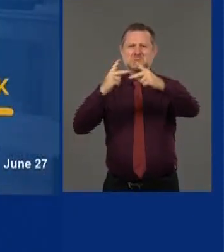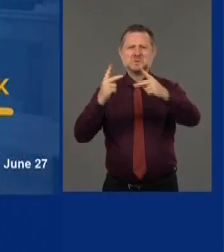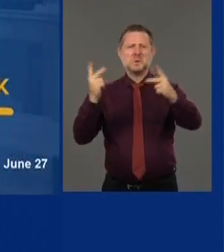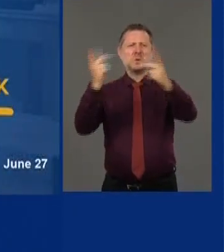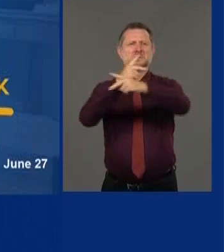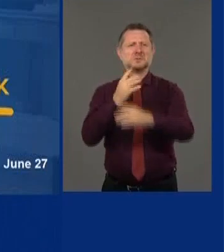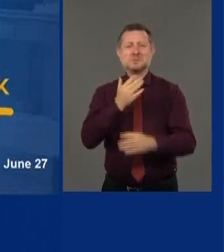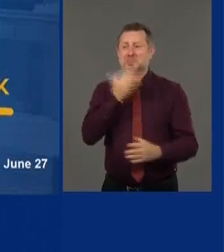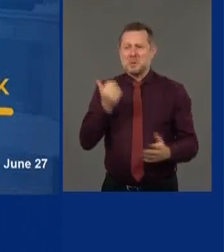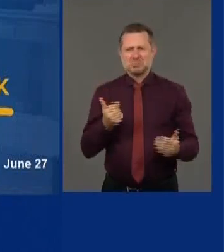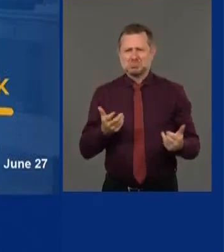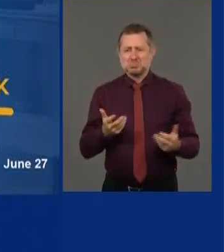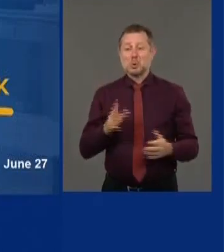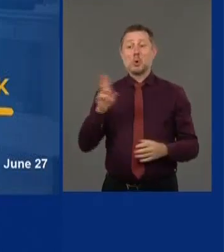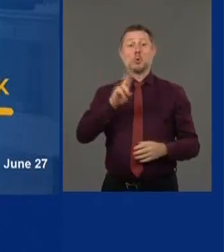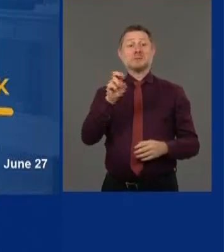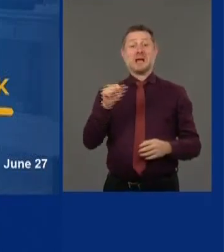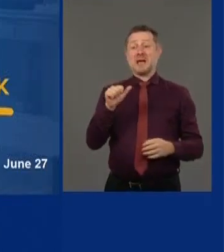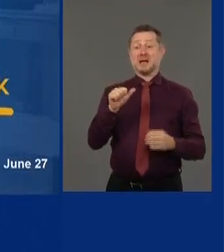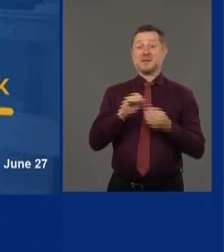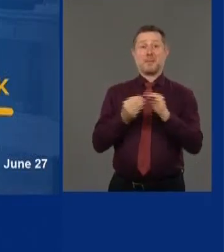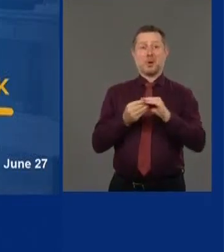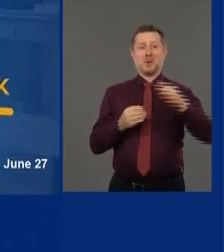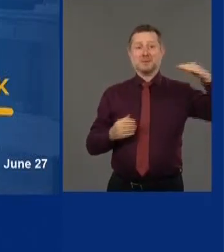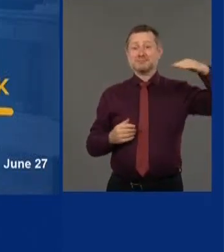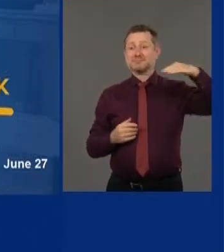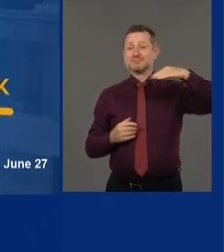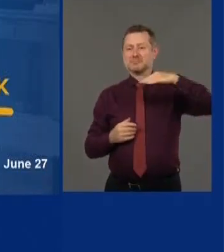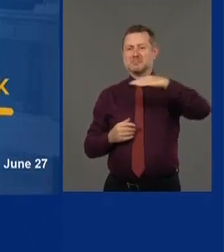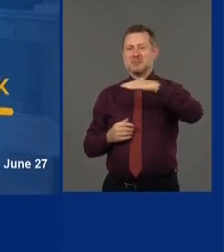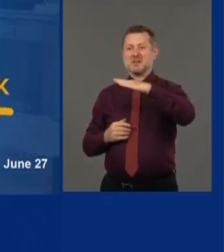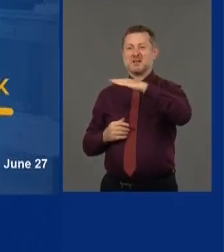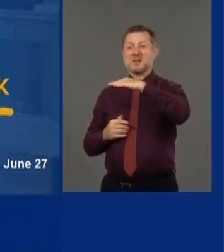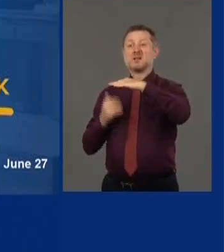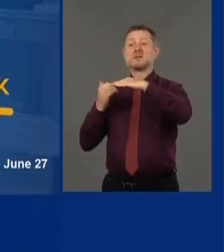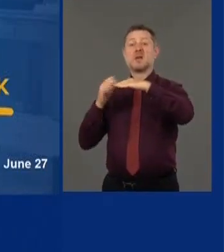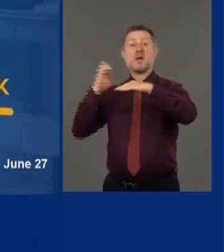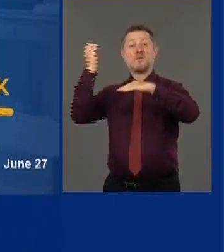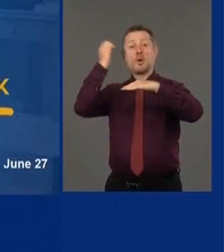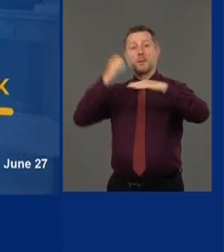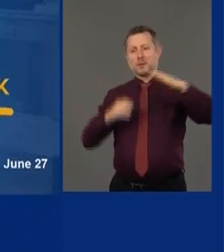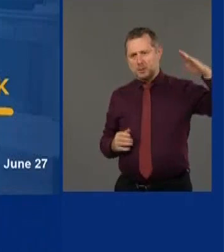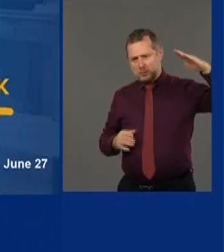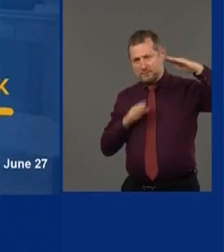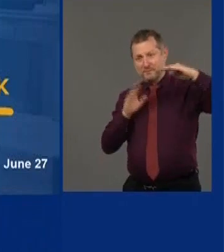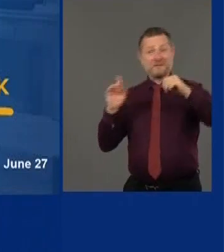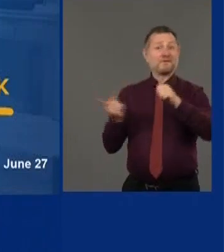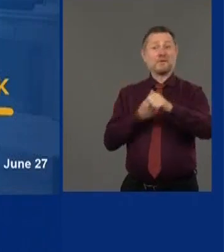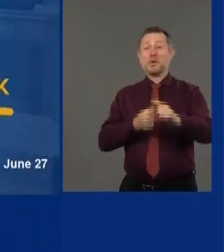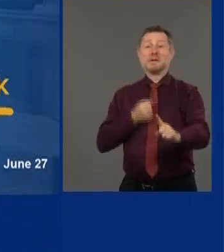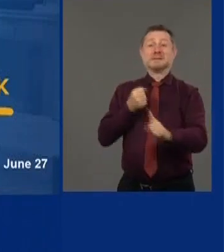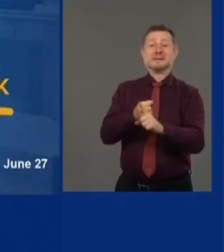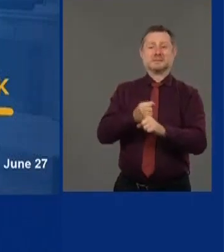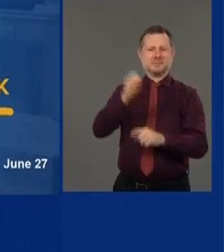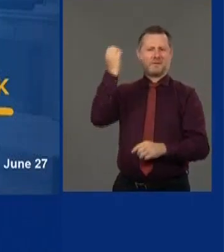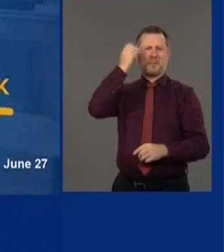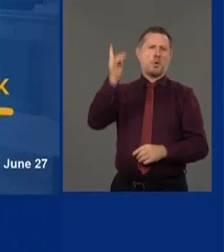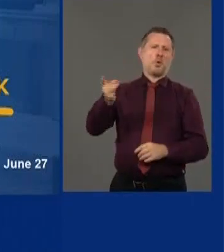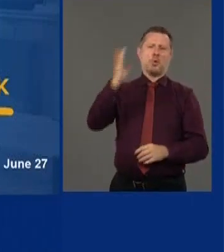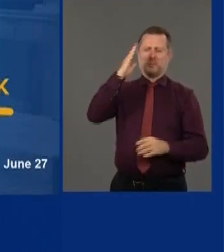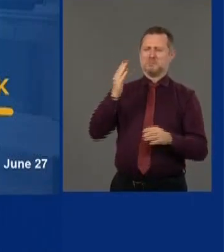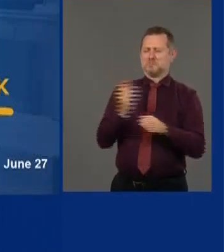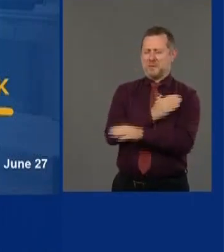the United States is now globally. Europe, that got hit first before us,